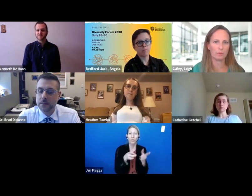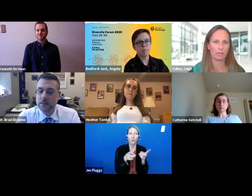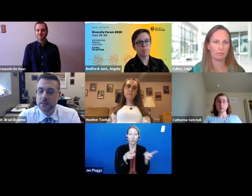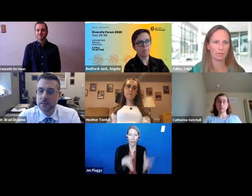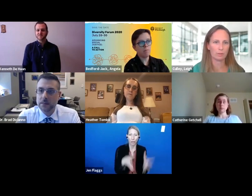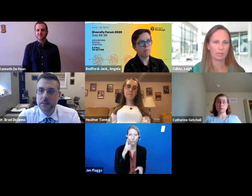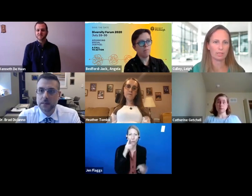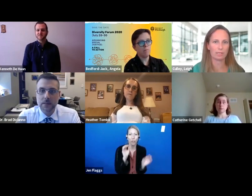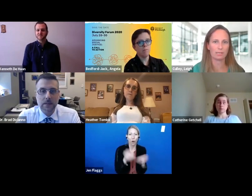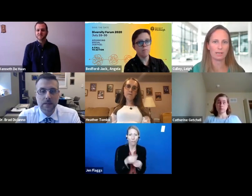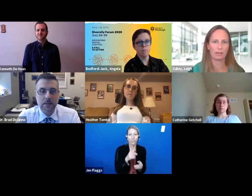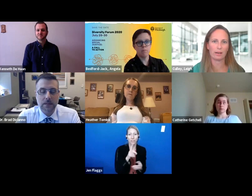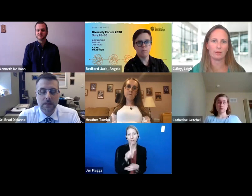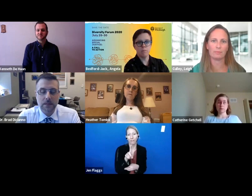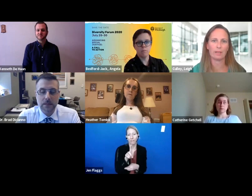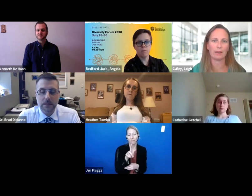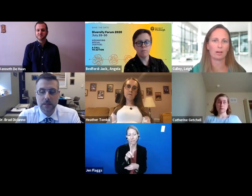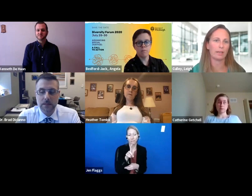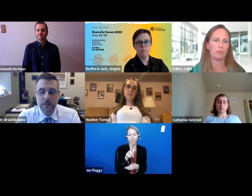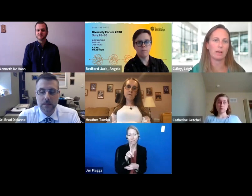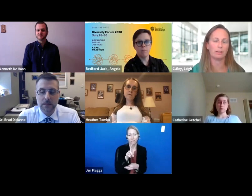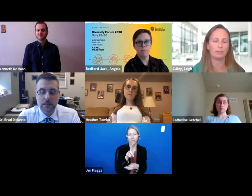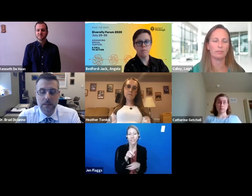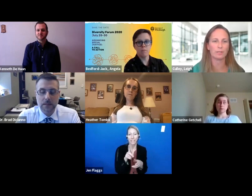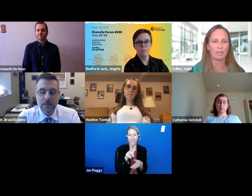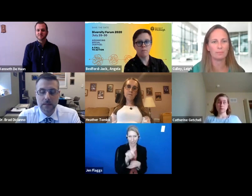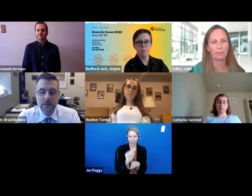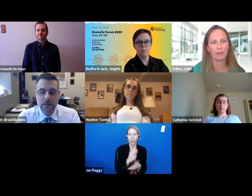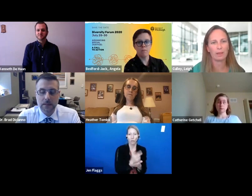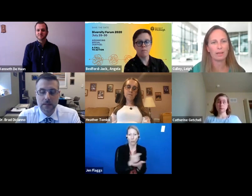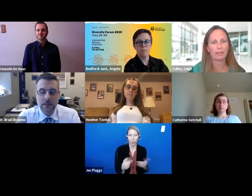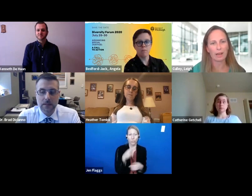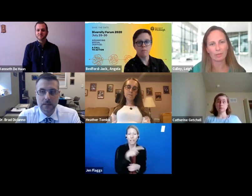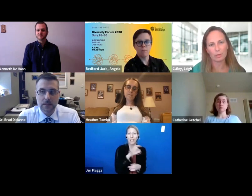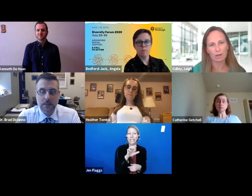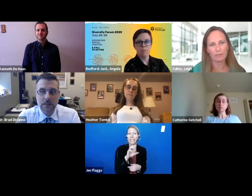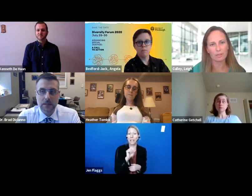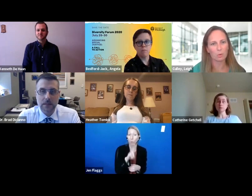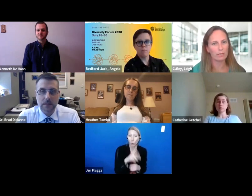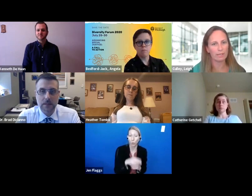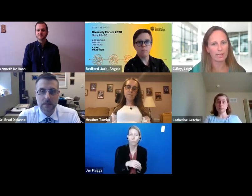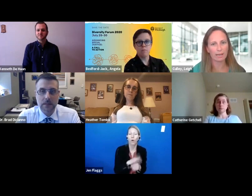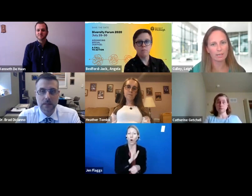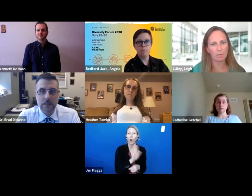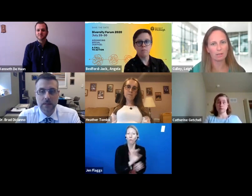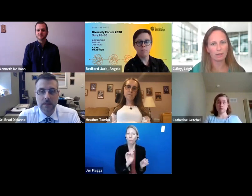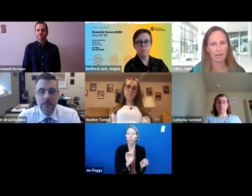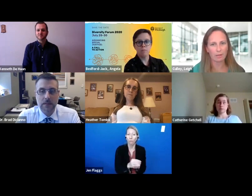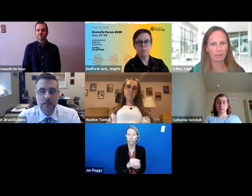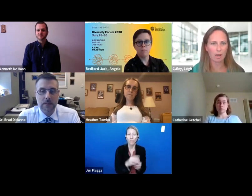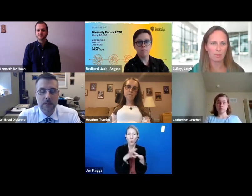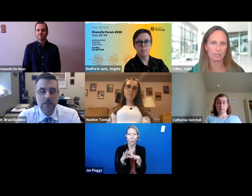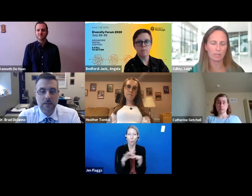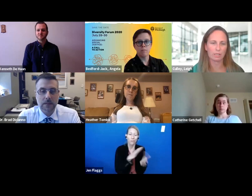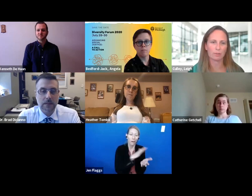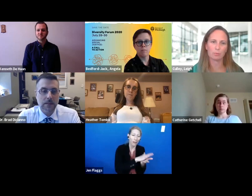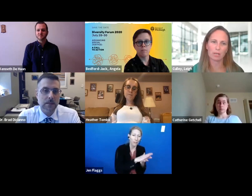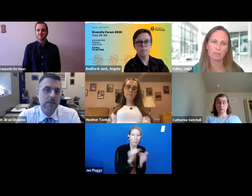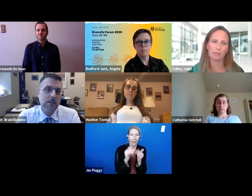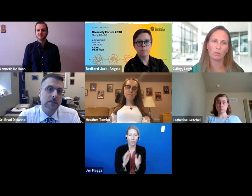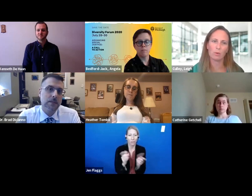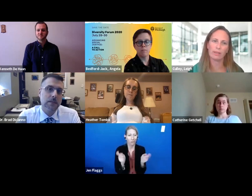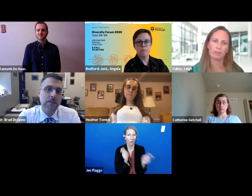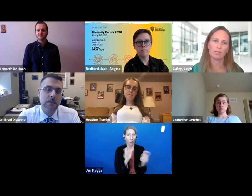of Disability Resources at Carnegie Mellon University. Catherine's office coordinates academic and housing accommodations